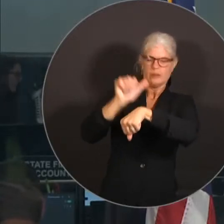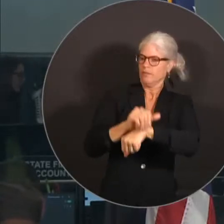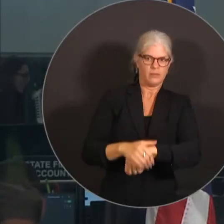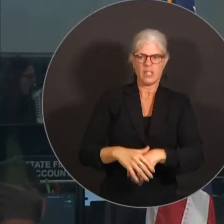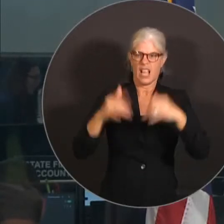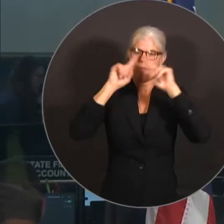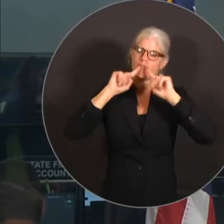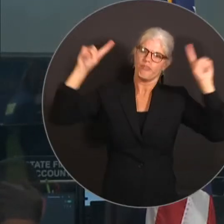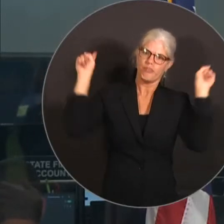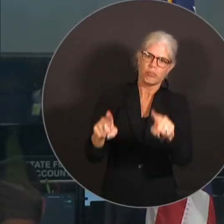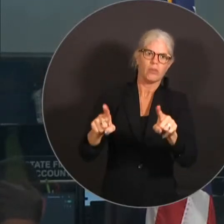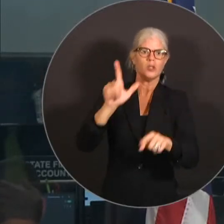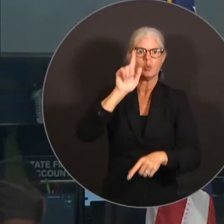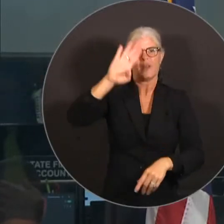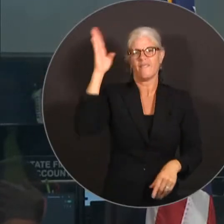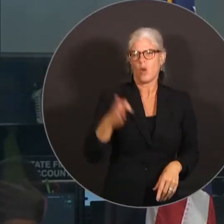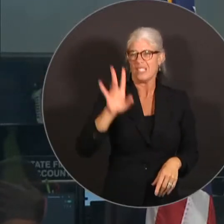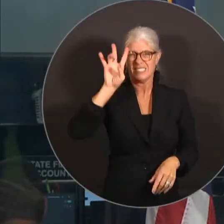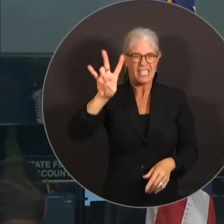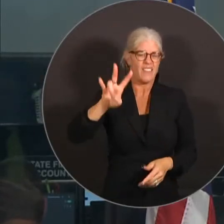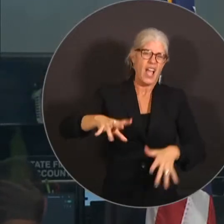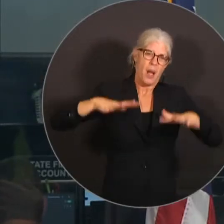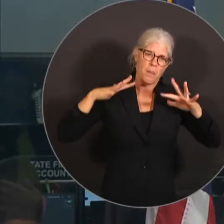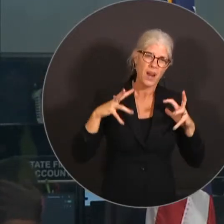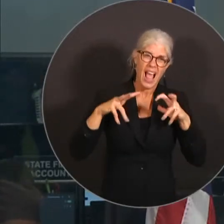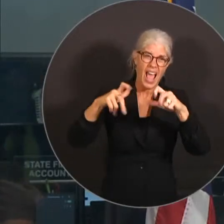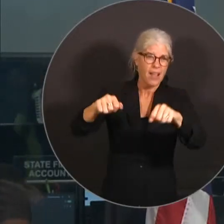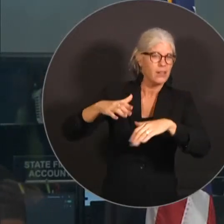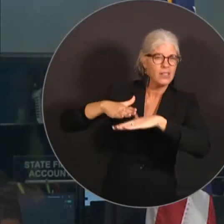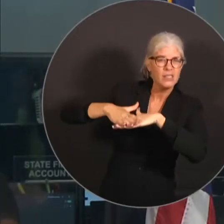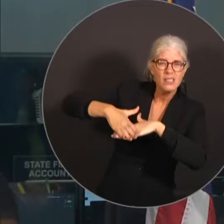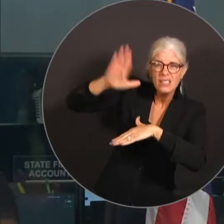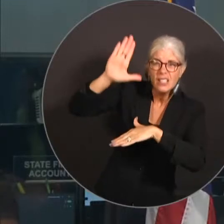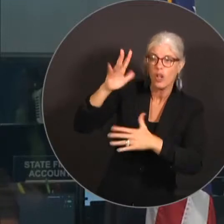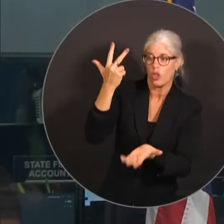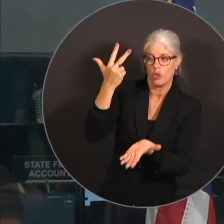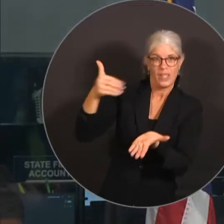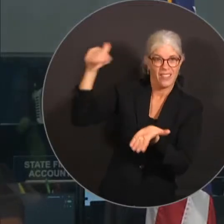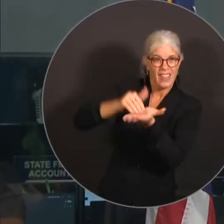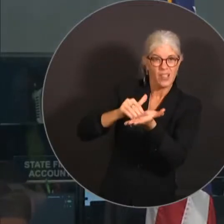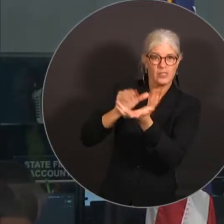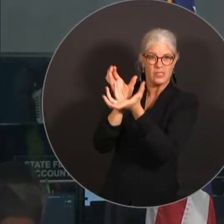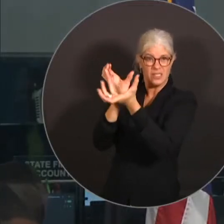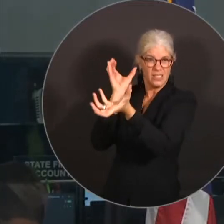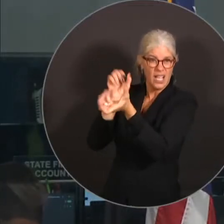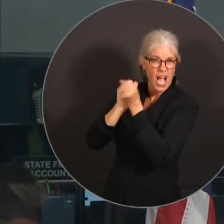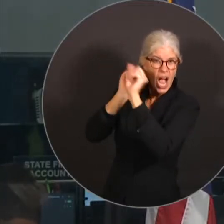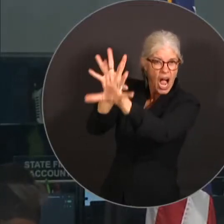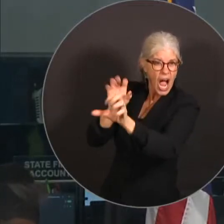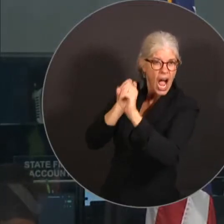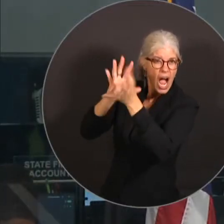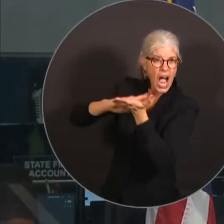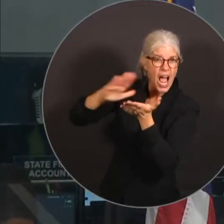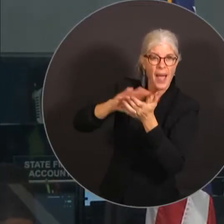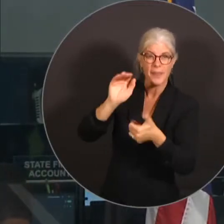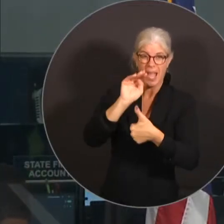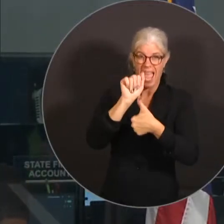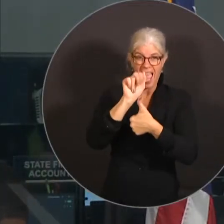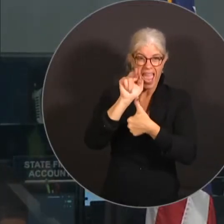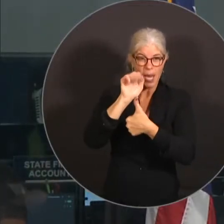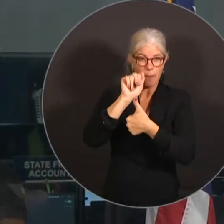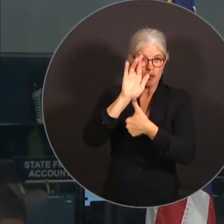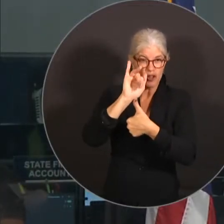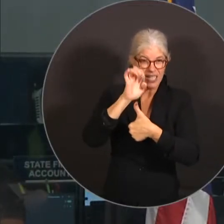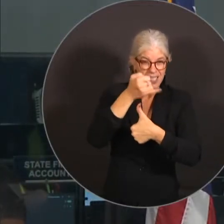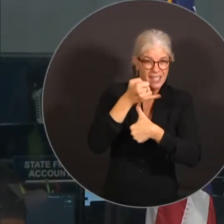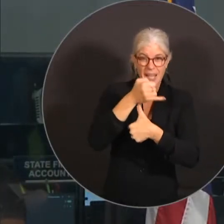up 3,000 plus loads of debris on Anna Maria Island, on Madeira Beach, all these places, and then brought them to